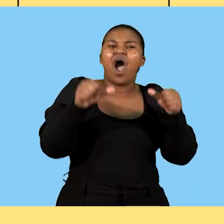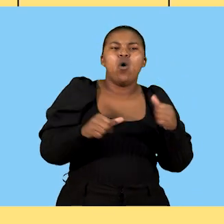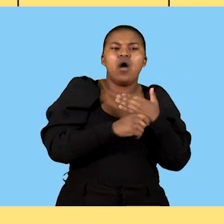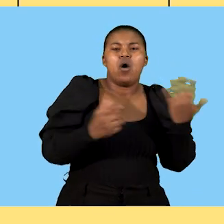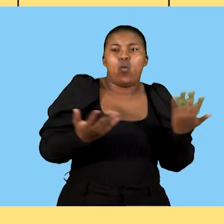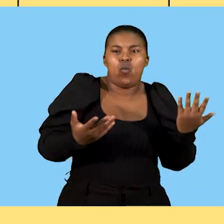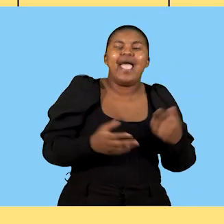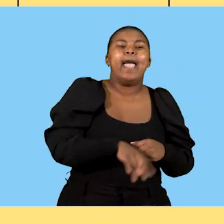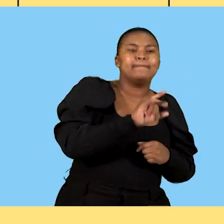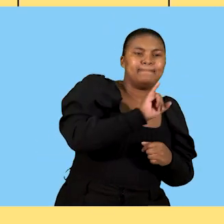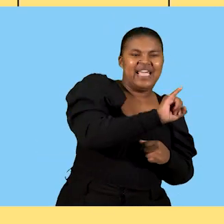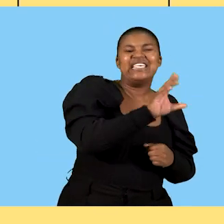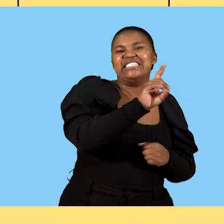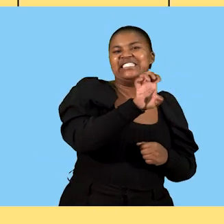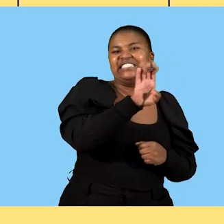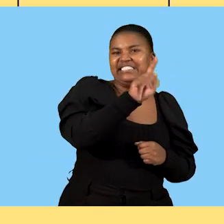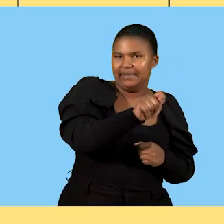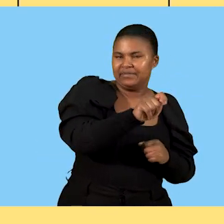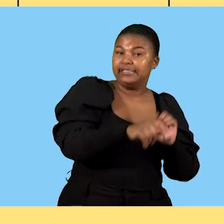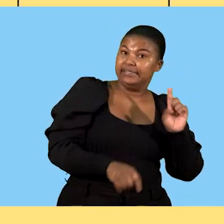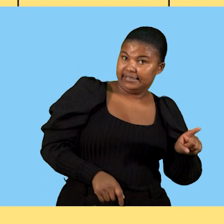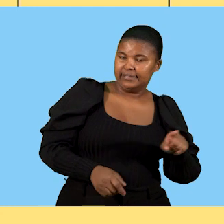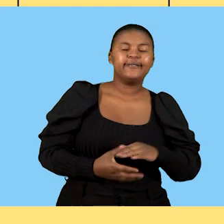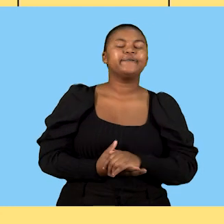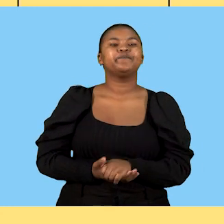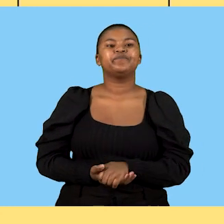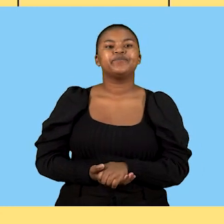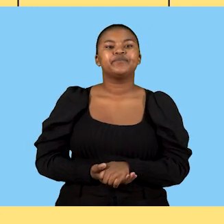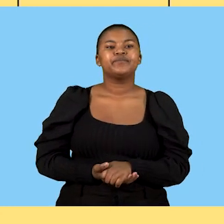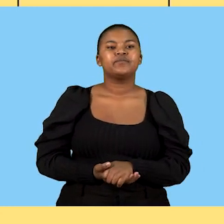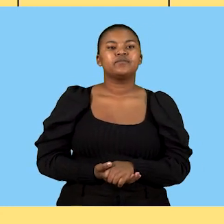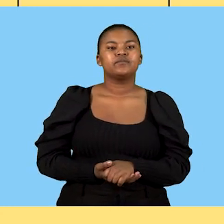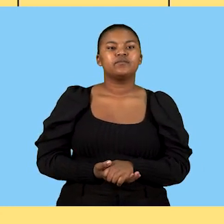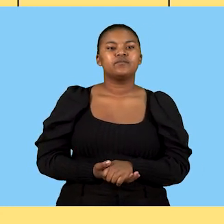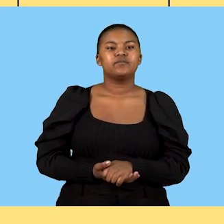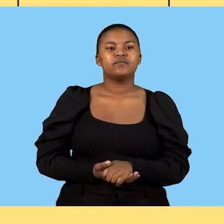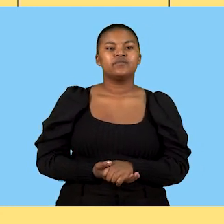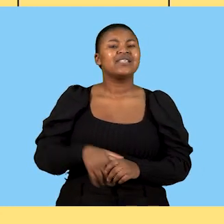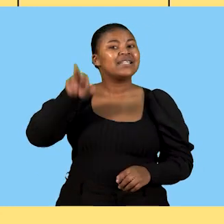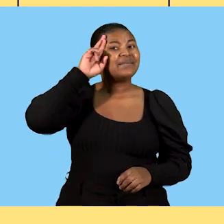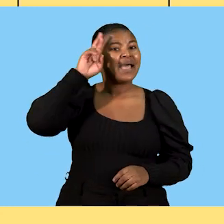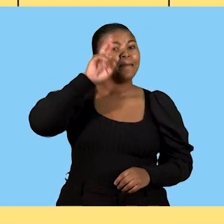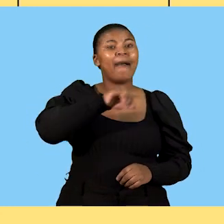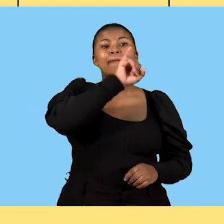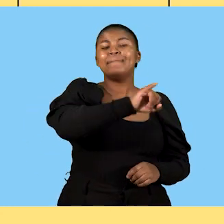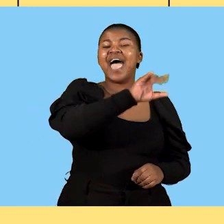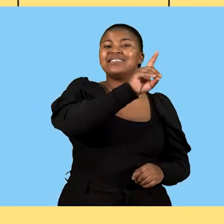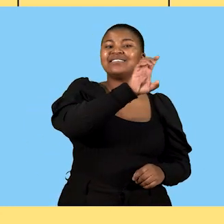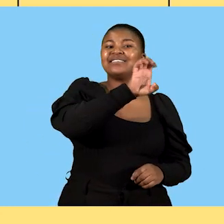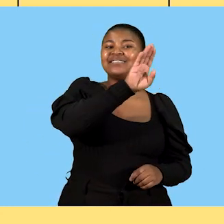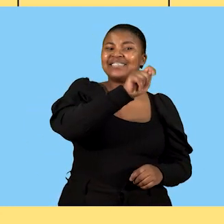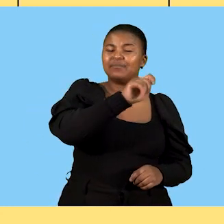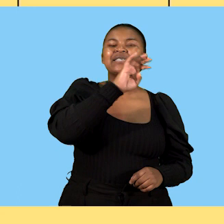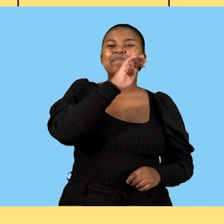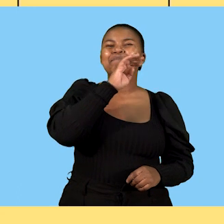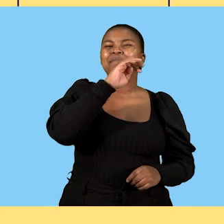bad debt. So I debit my bad debt. Remember, bad debts are an